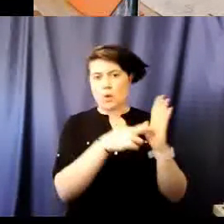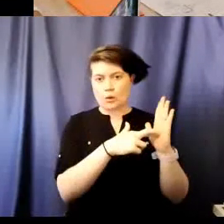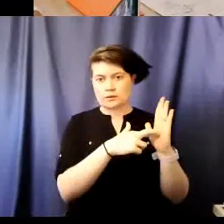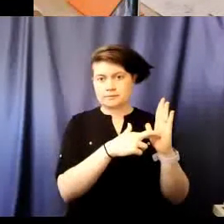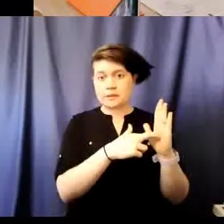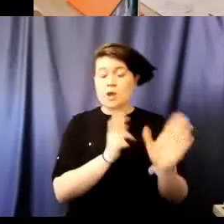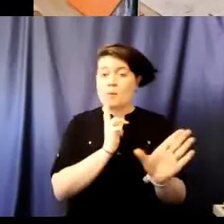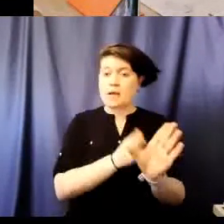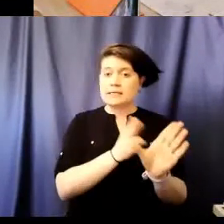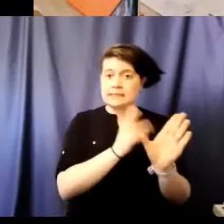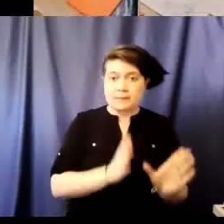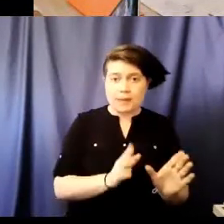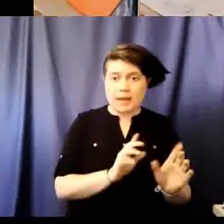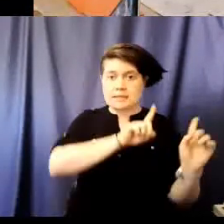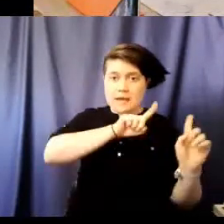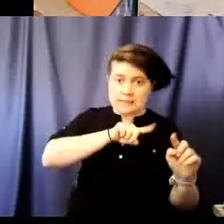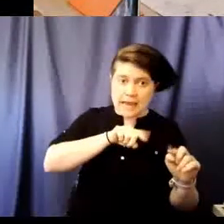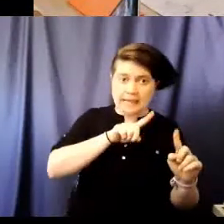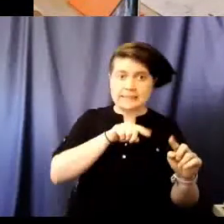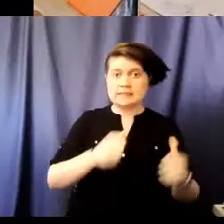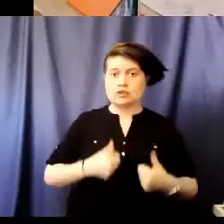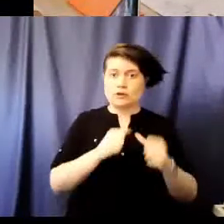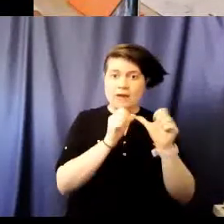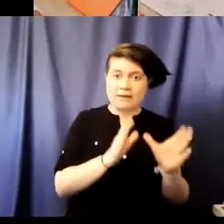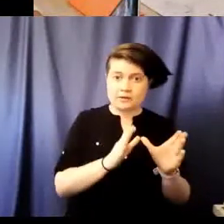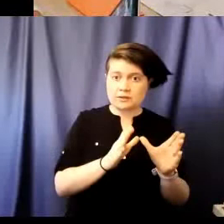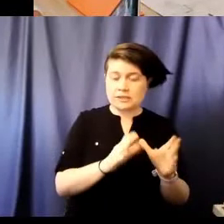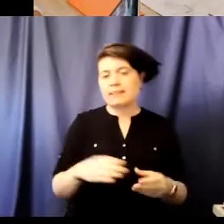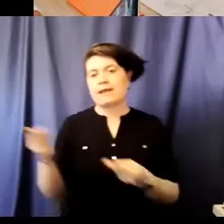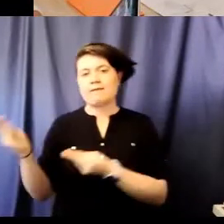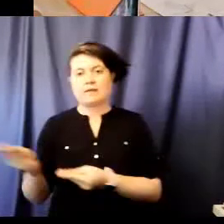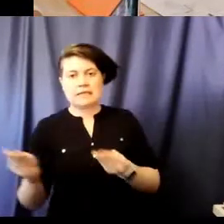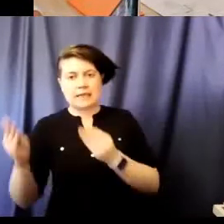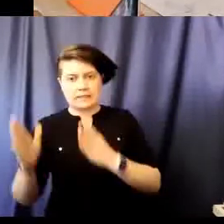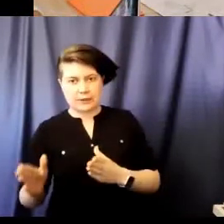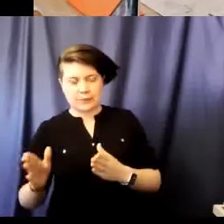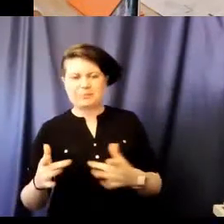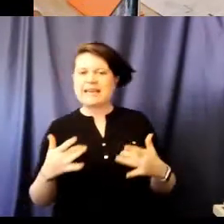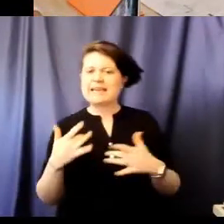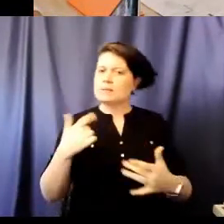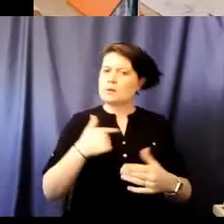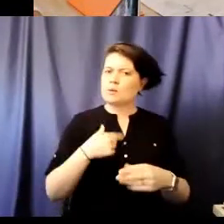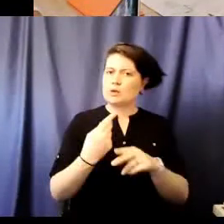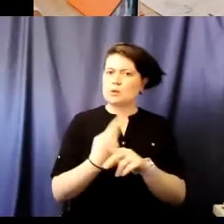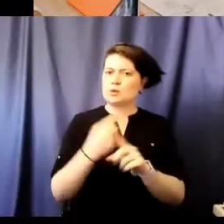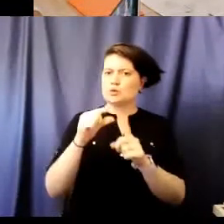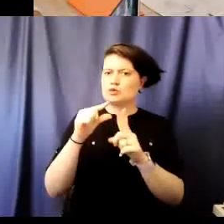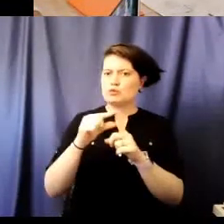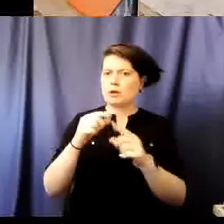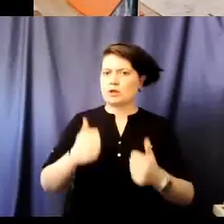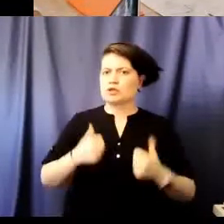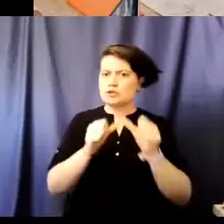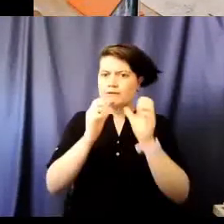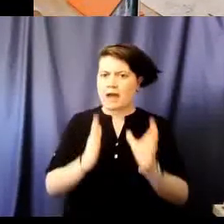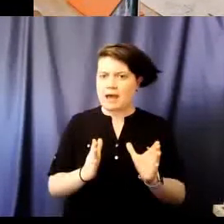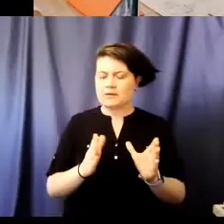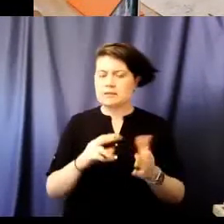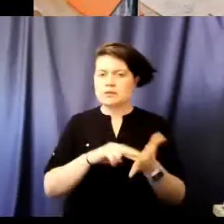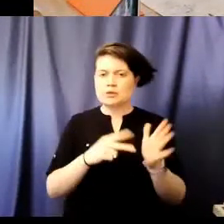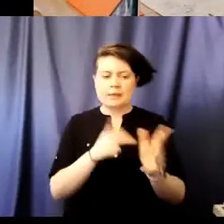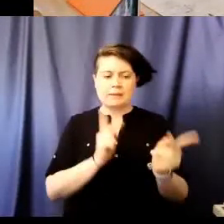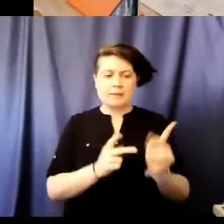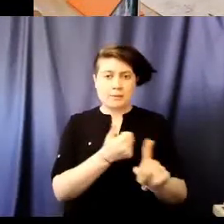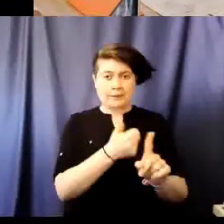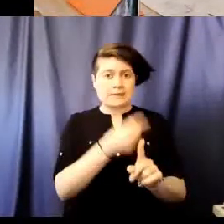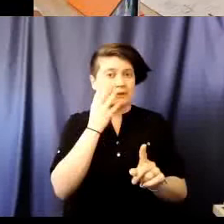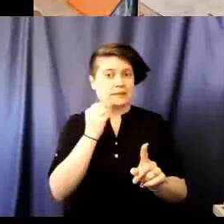/attendees/survivors, and then we have the facilitators. Usually we use the word survivors when we're talking about people who have experienced sexual violence, but